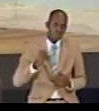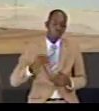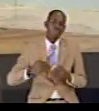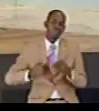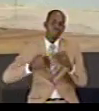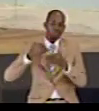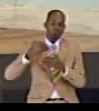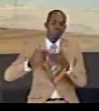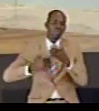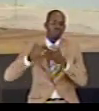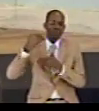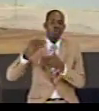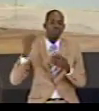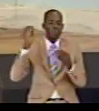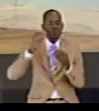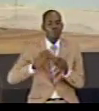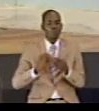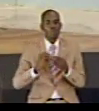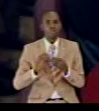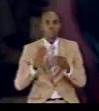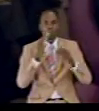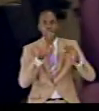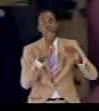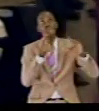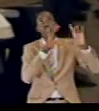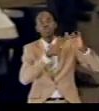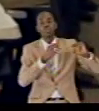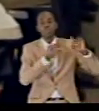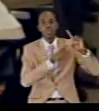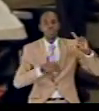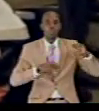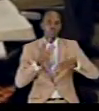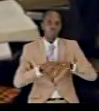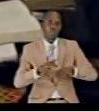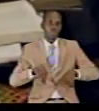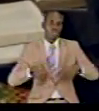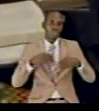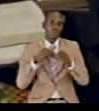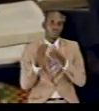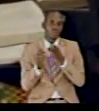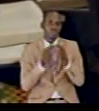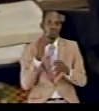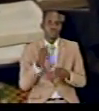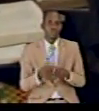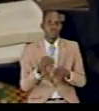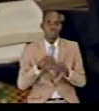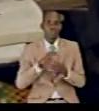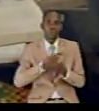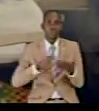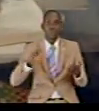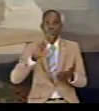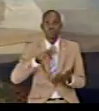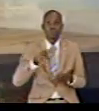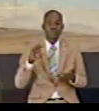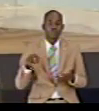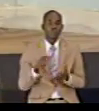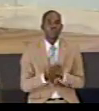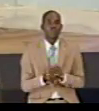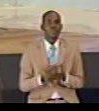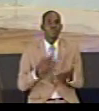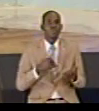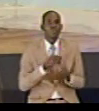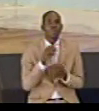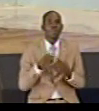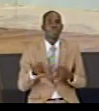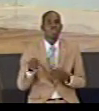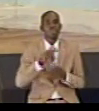and mercy upon your life in Jesus' name. Verse 22, and when they began to